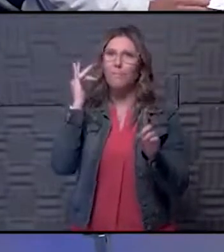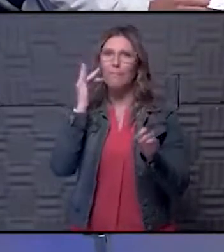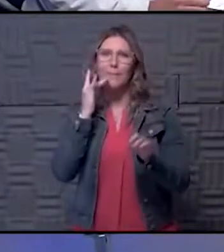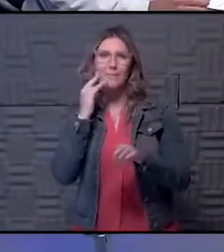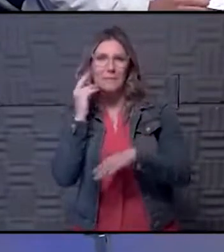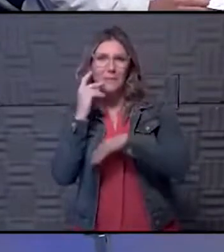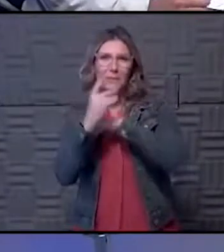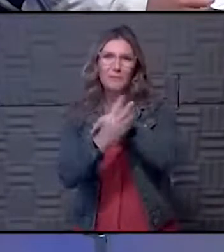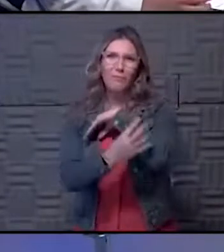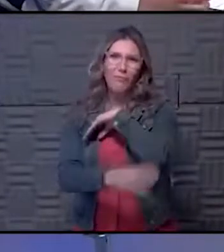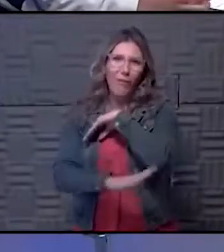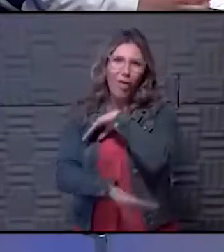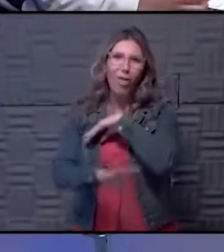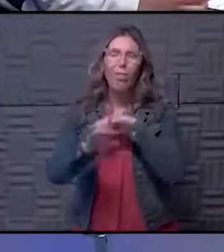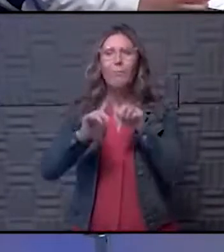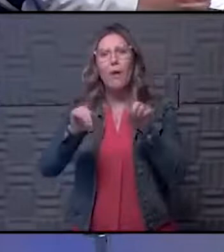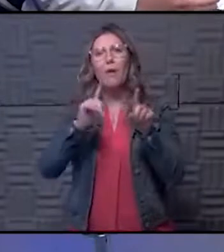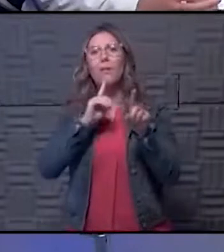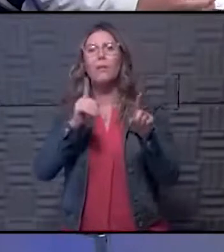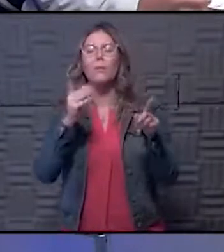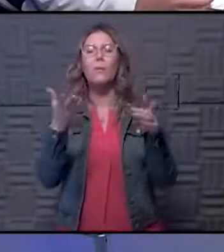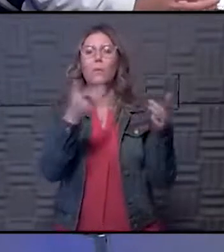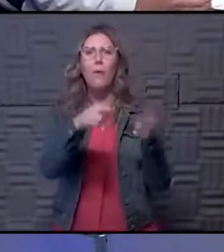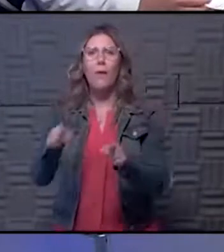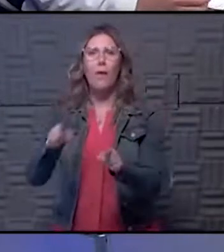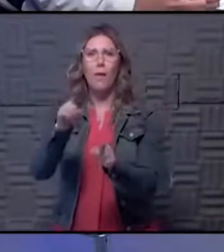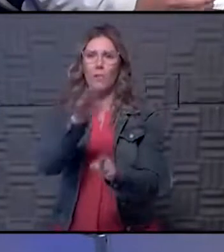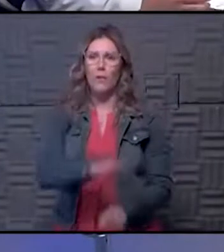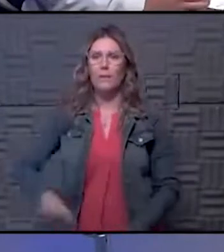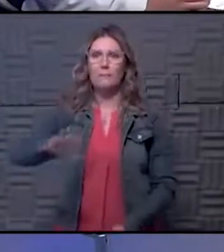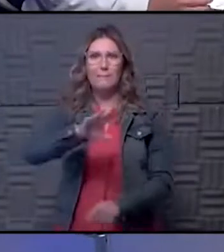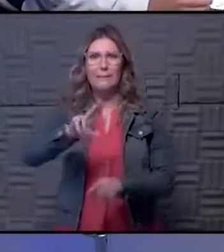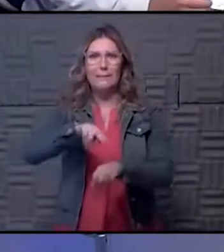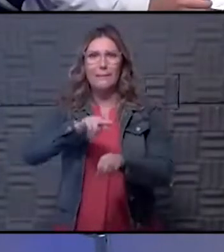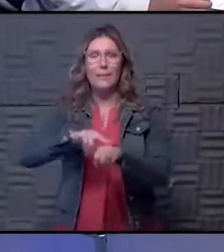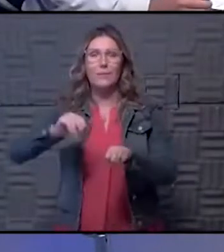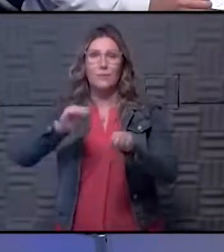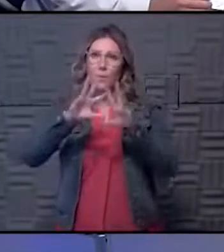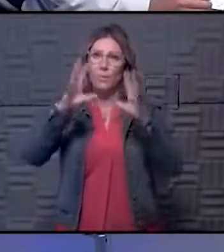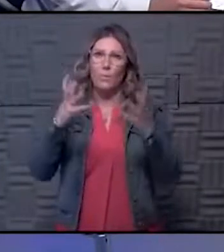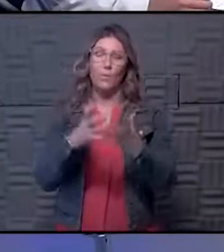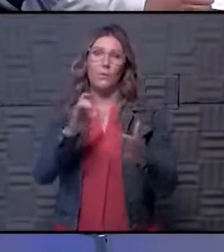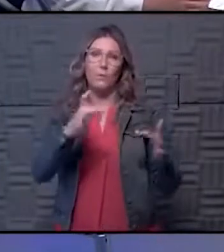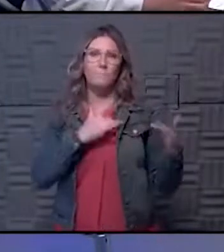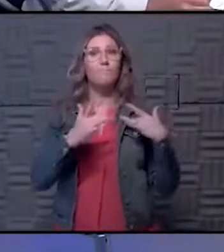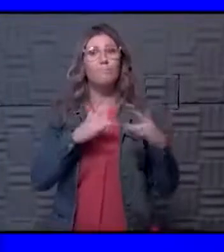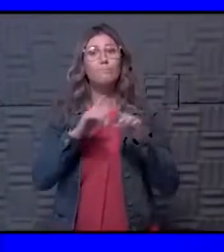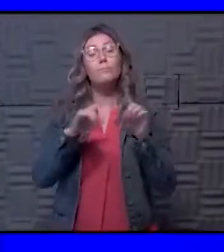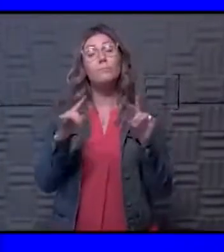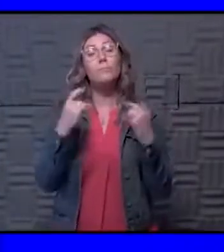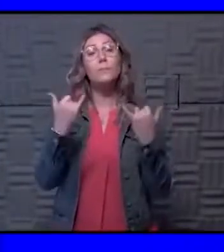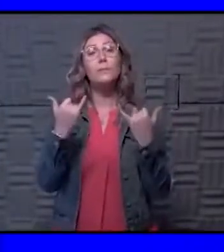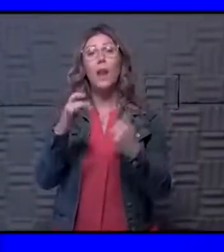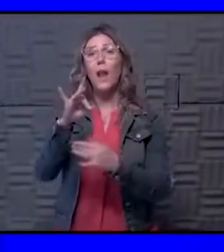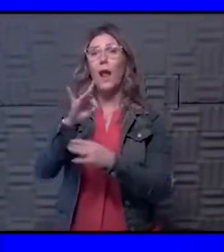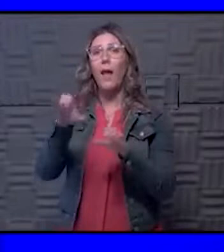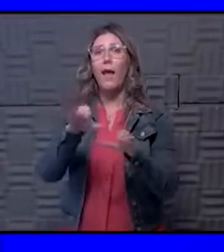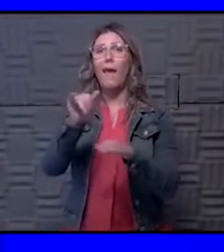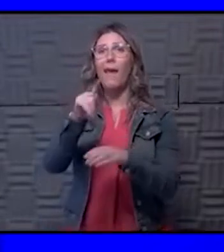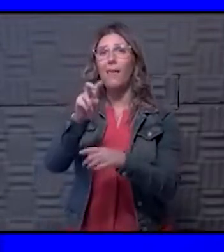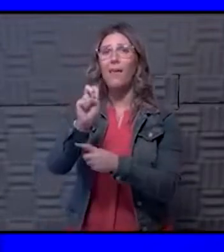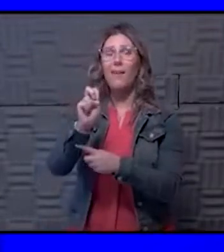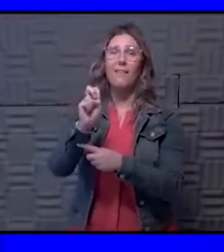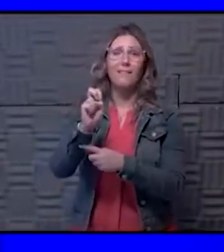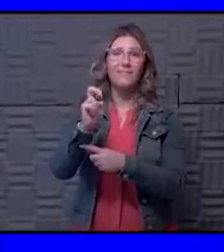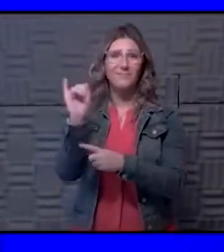but yeah. But considering what's going on around the nation and other parts of the world, it certainly is concerning. But today, 8 active infections, but 6